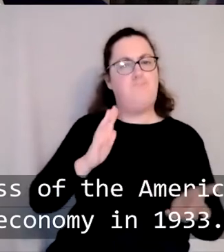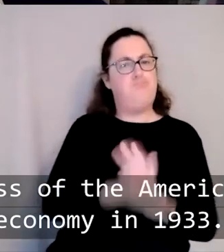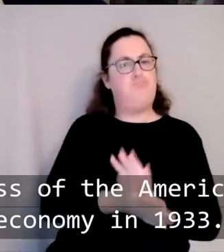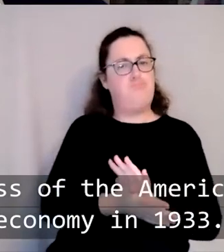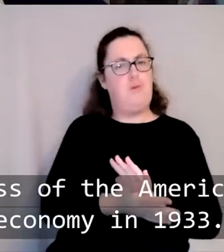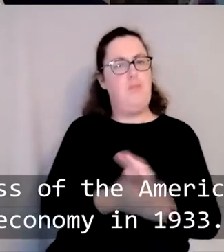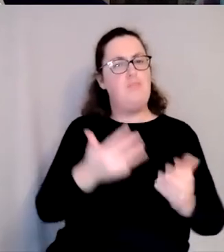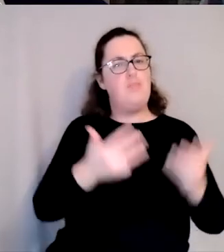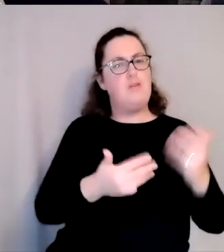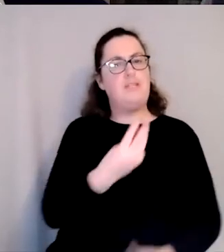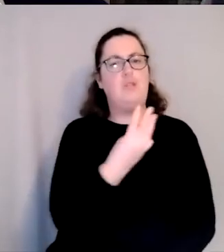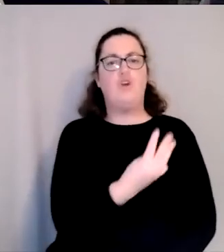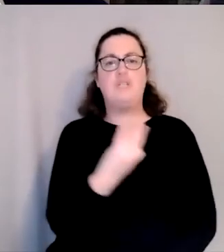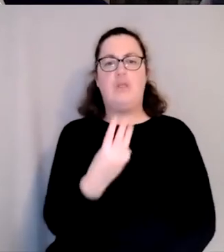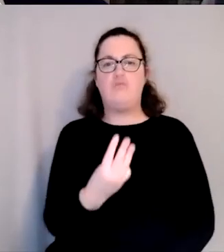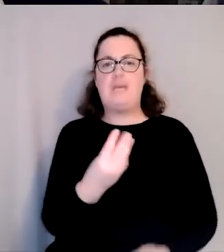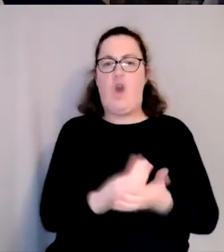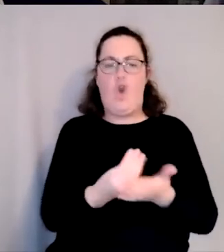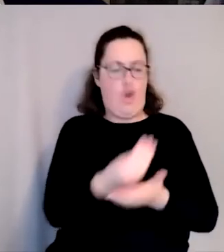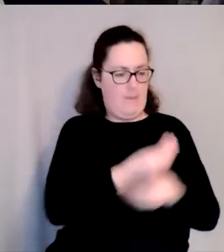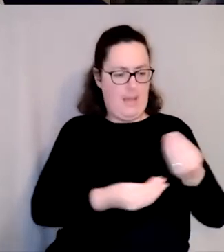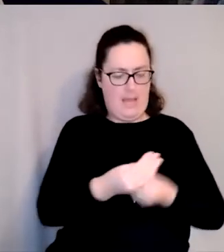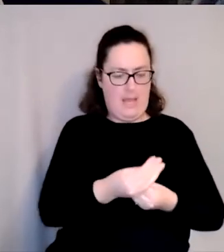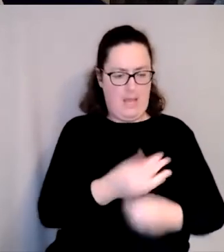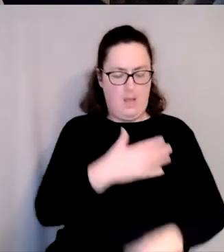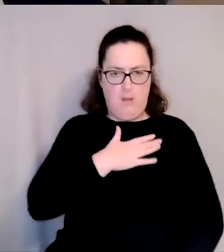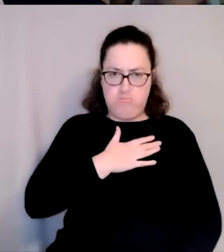in 1933.